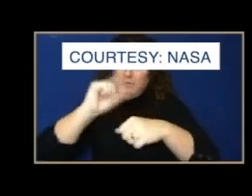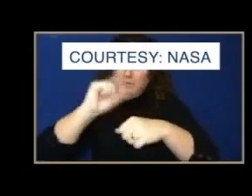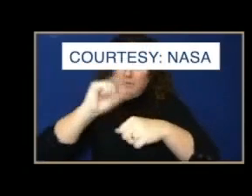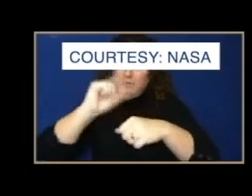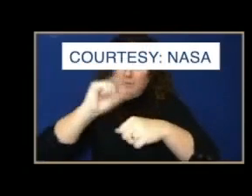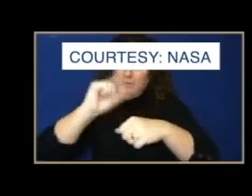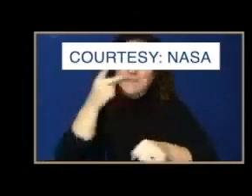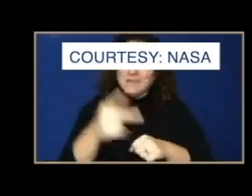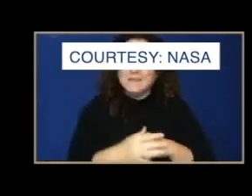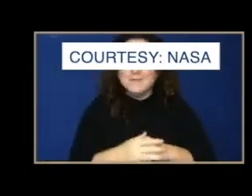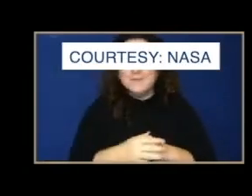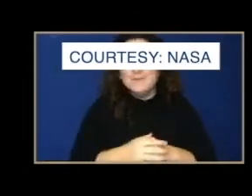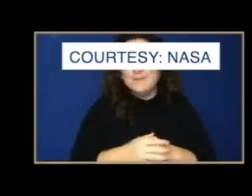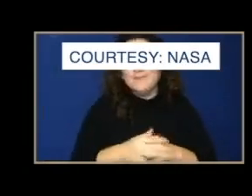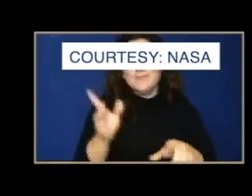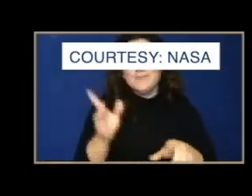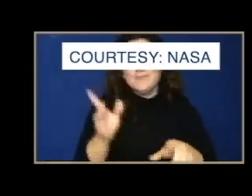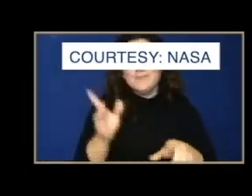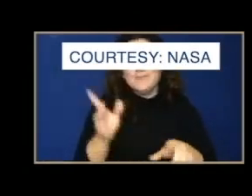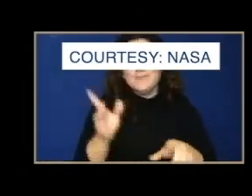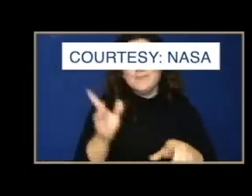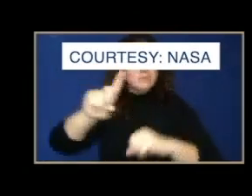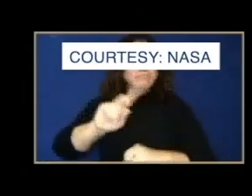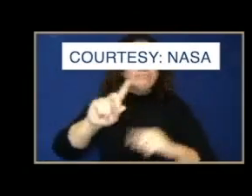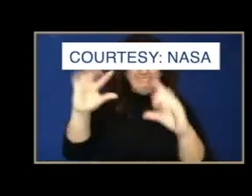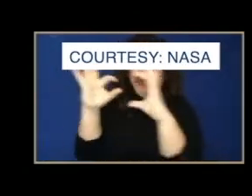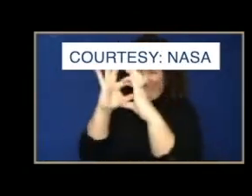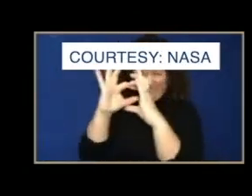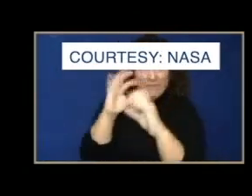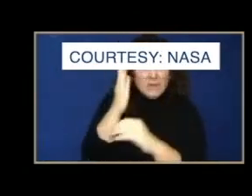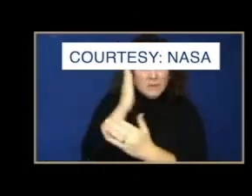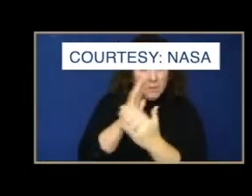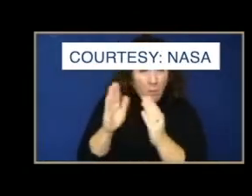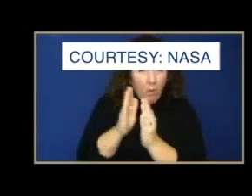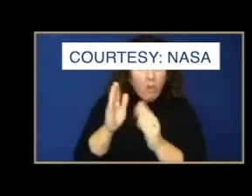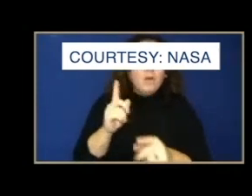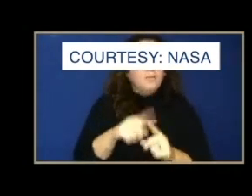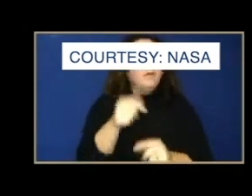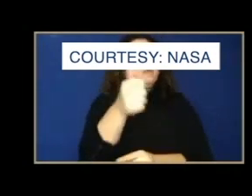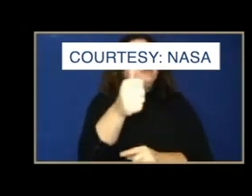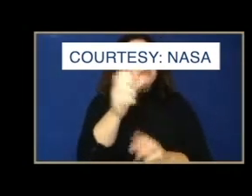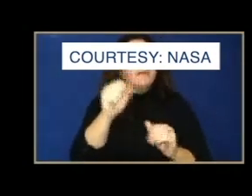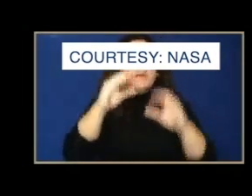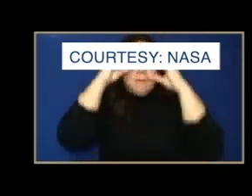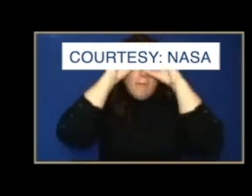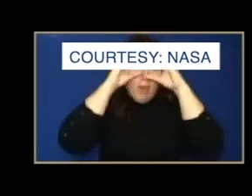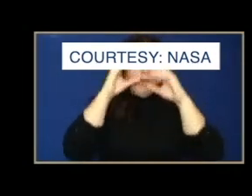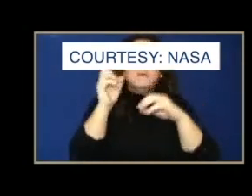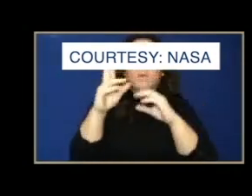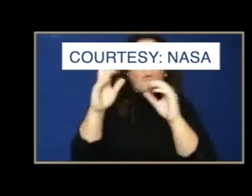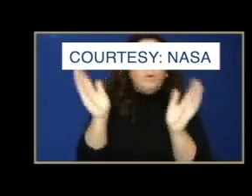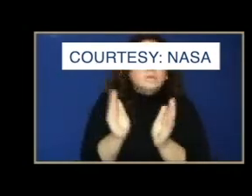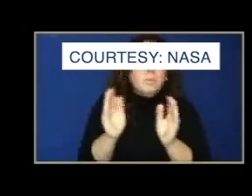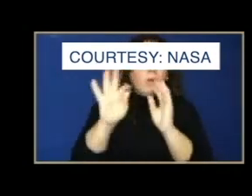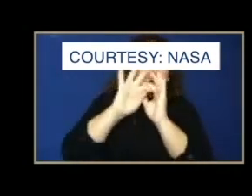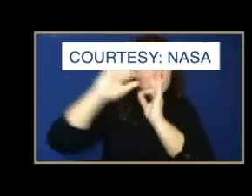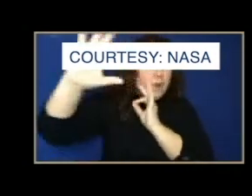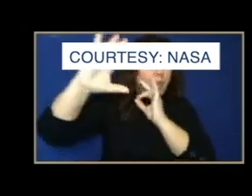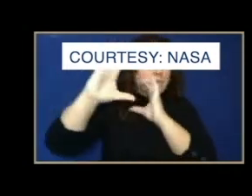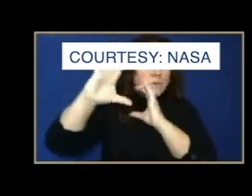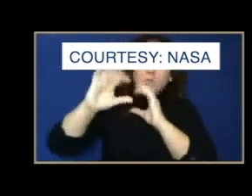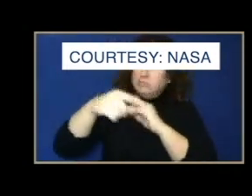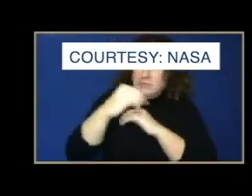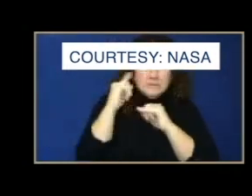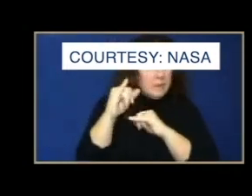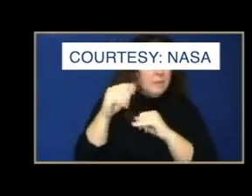miss. If go out on the 21st, you look on the southwest horizon right after sunset, maybe half an hour to an hour after sunset,